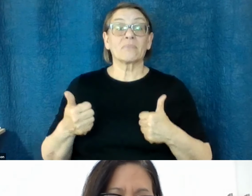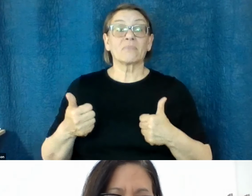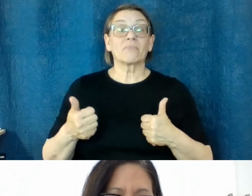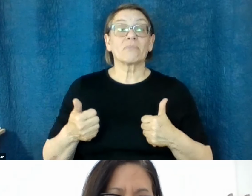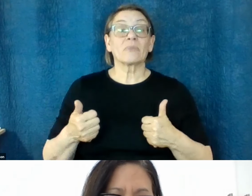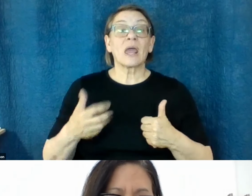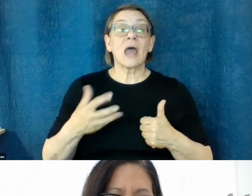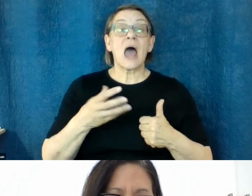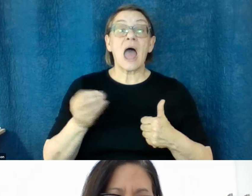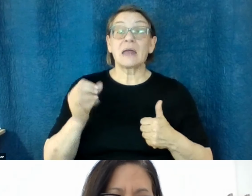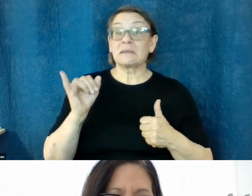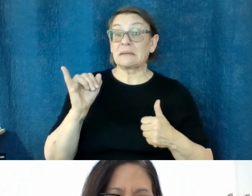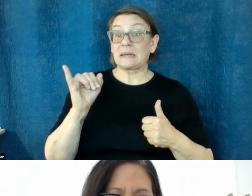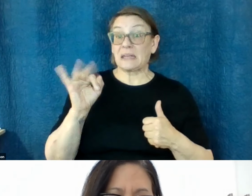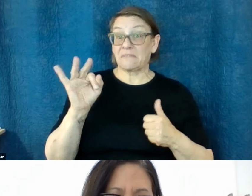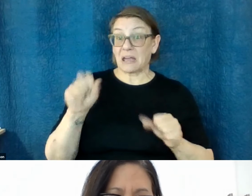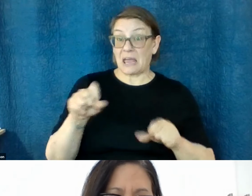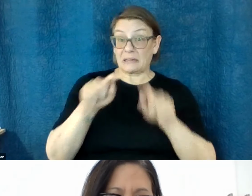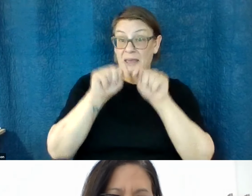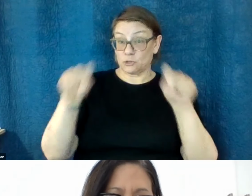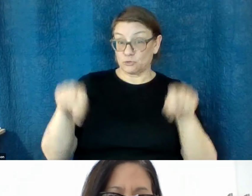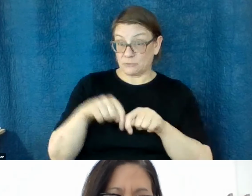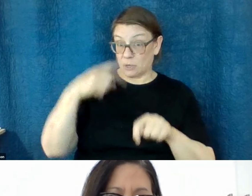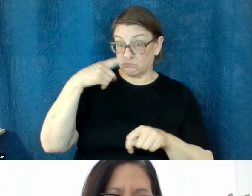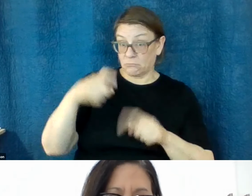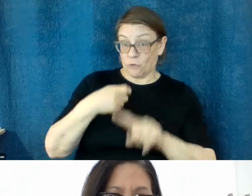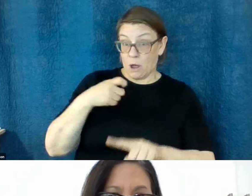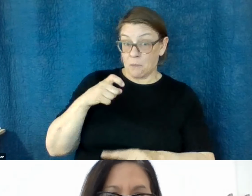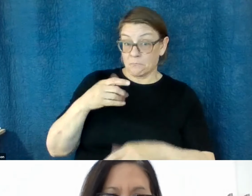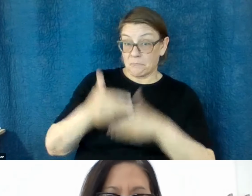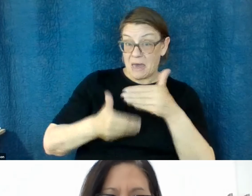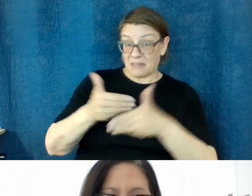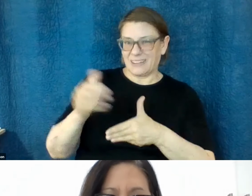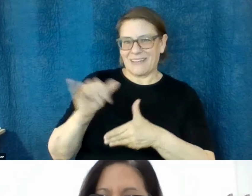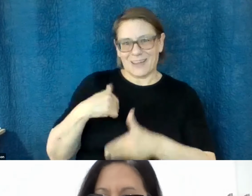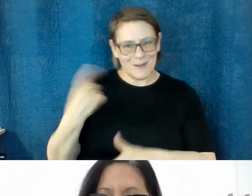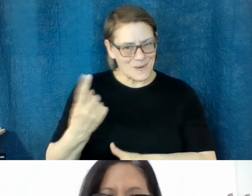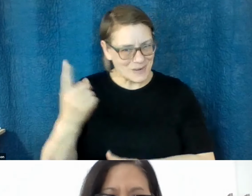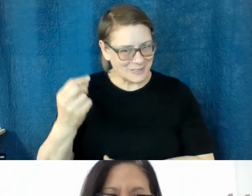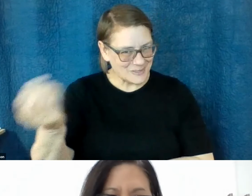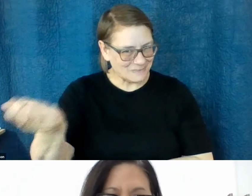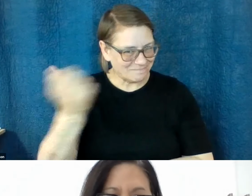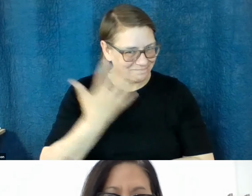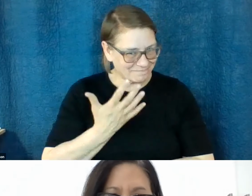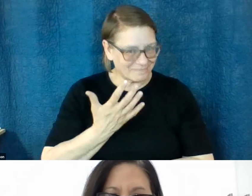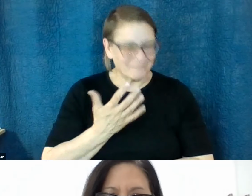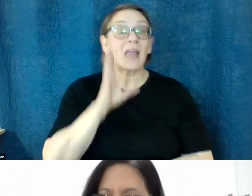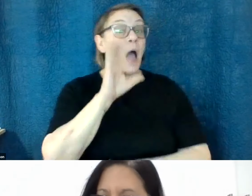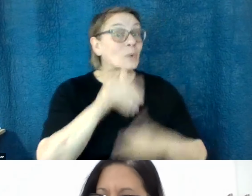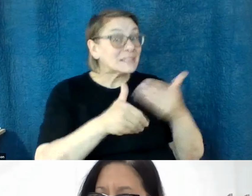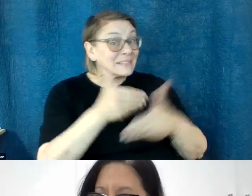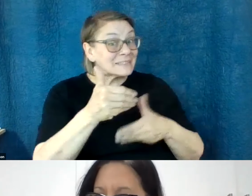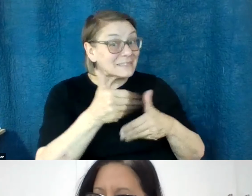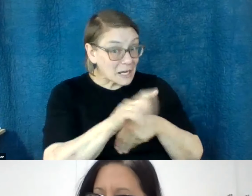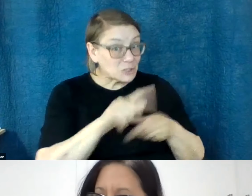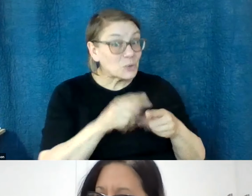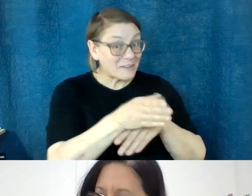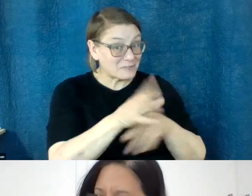and if I can get the transcript from Bethany, as I always do. I will send that to you after the meeting.